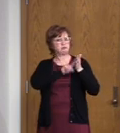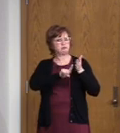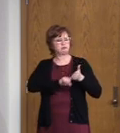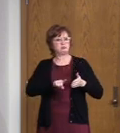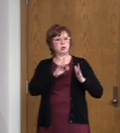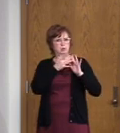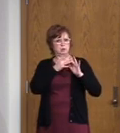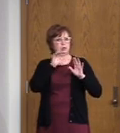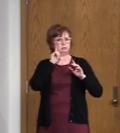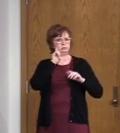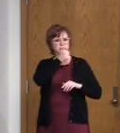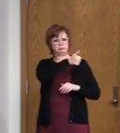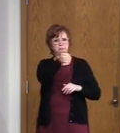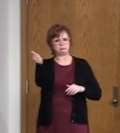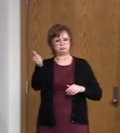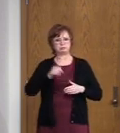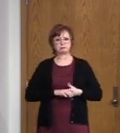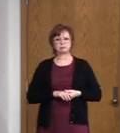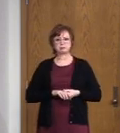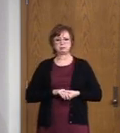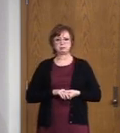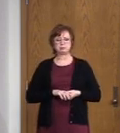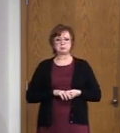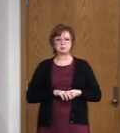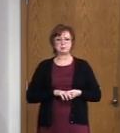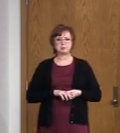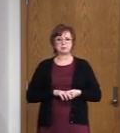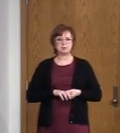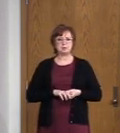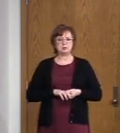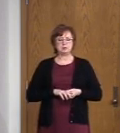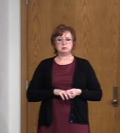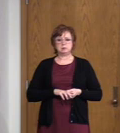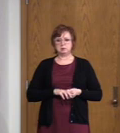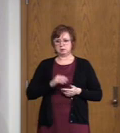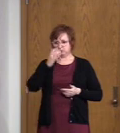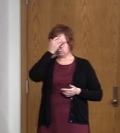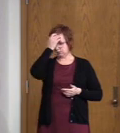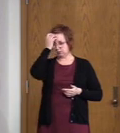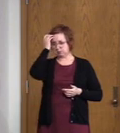who are interested. So just to start with the immunization plan.